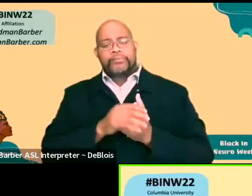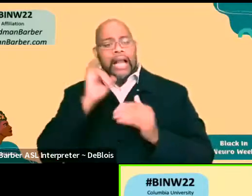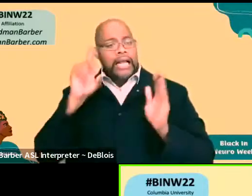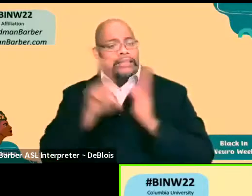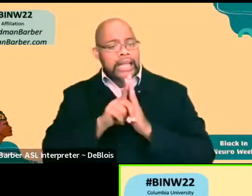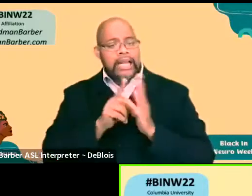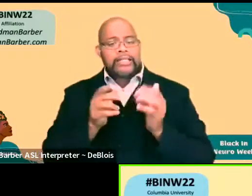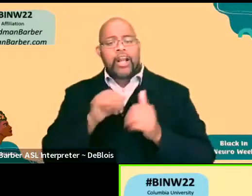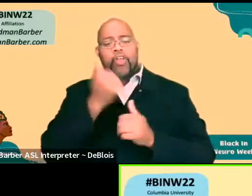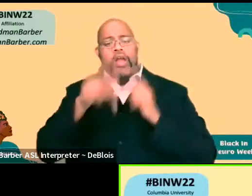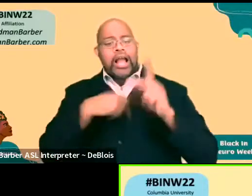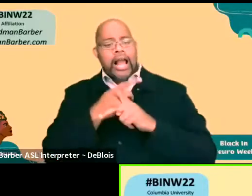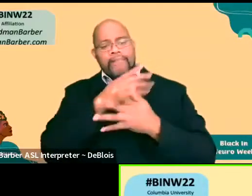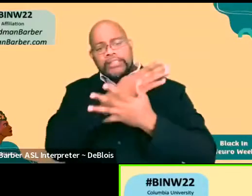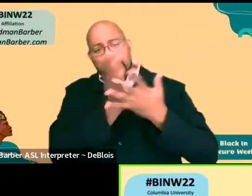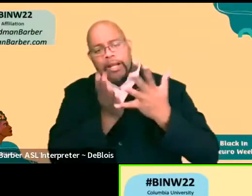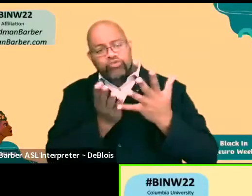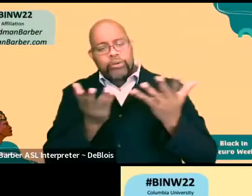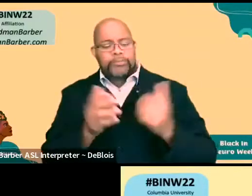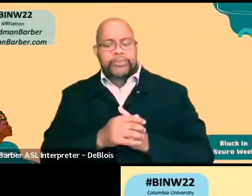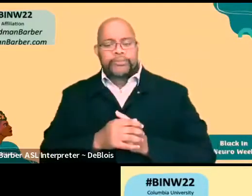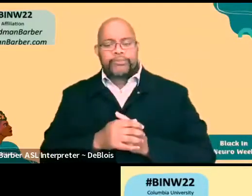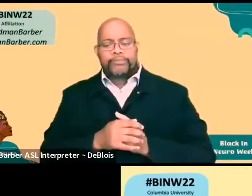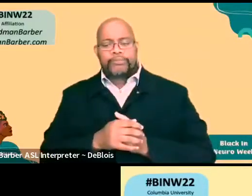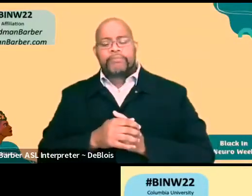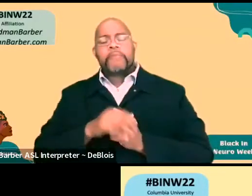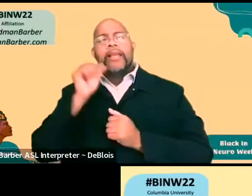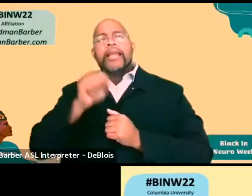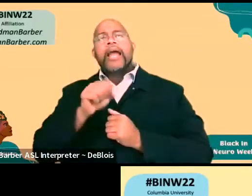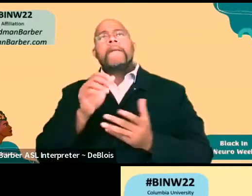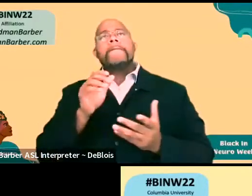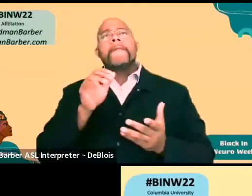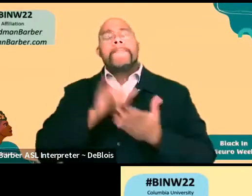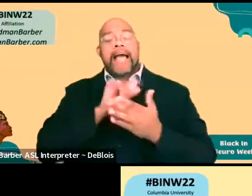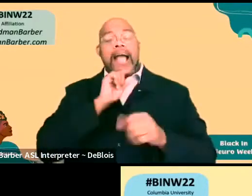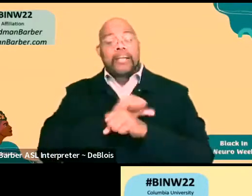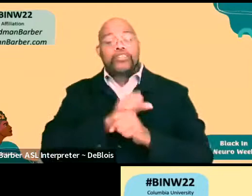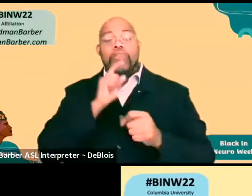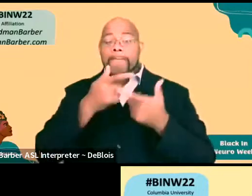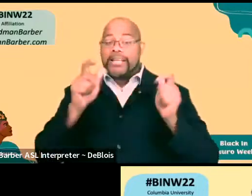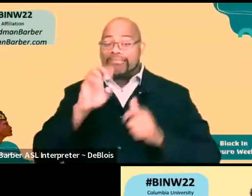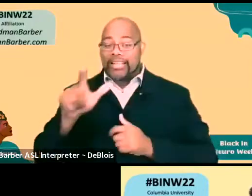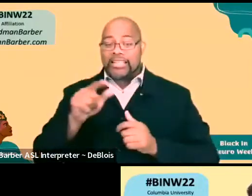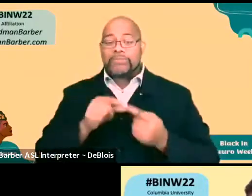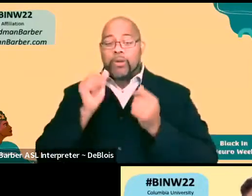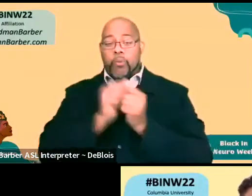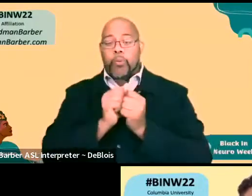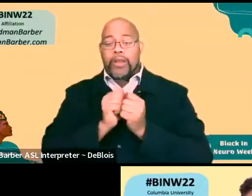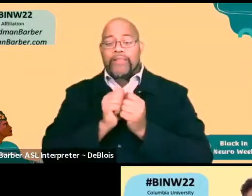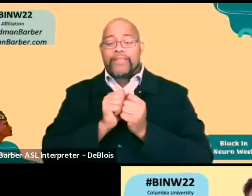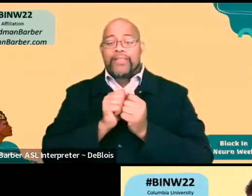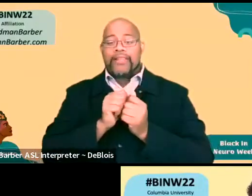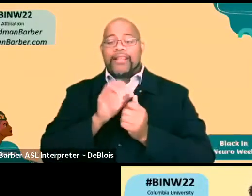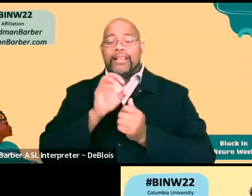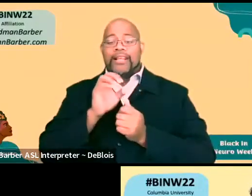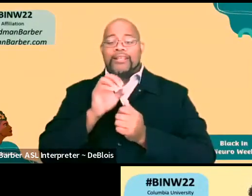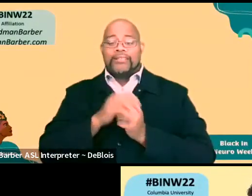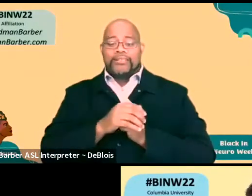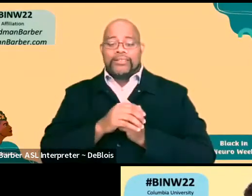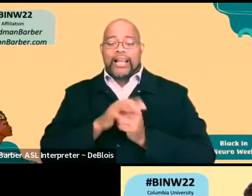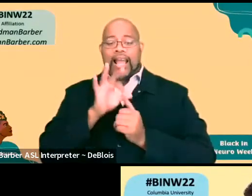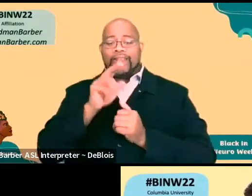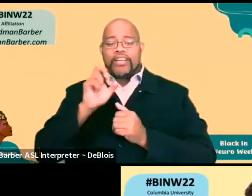and other types of spectrums? Yeah, it's actually a really big deal, especially with the FNIR stuff.